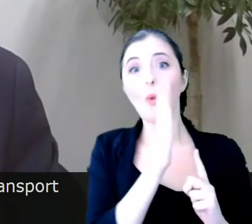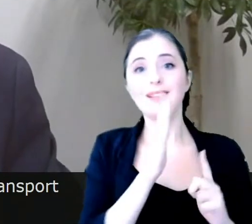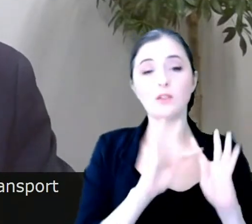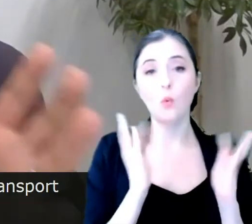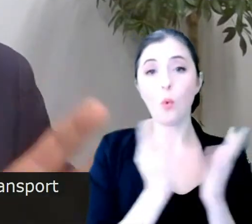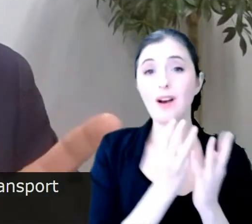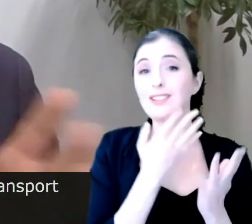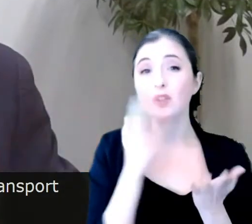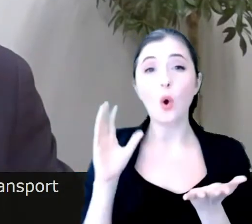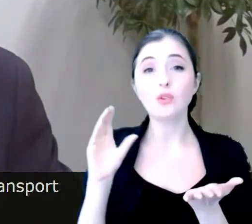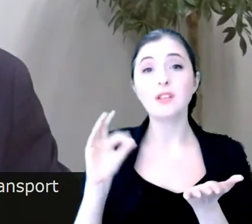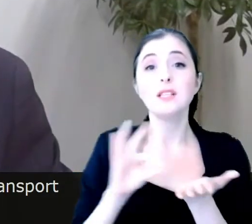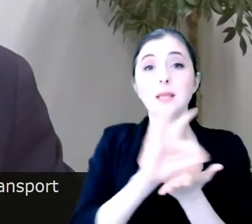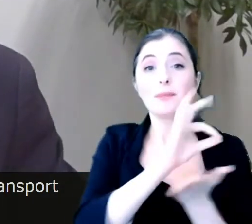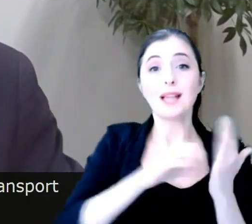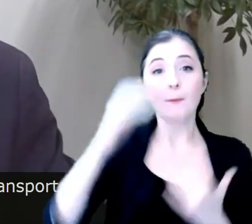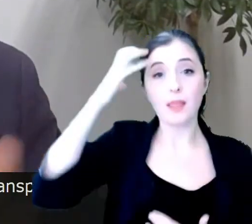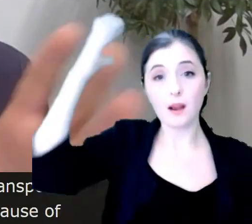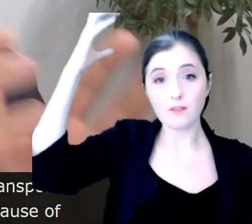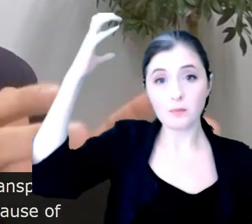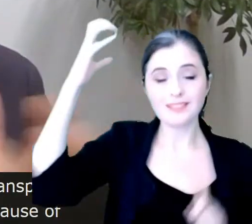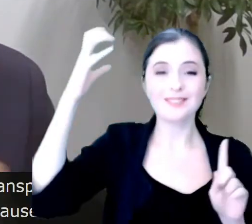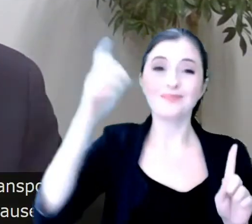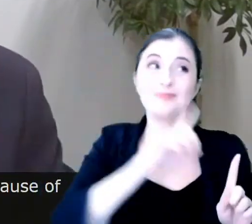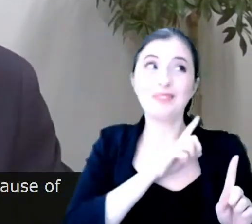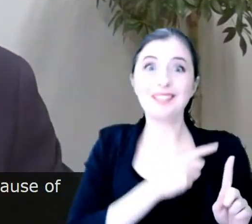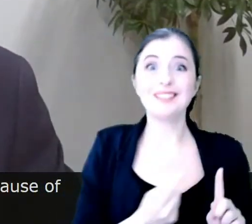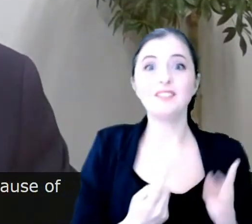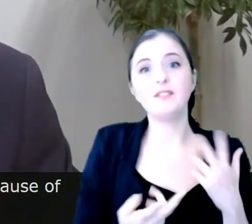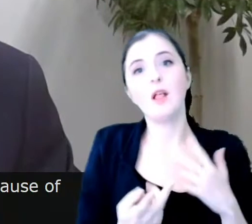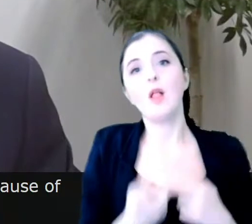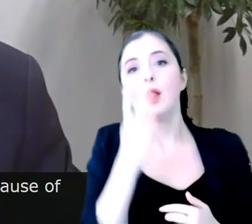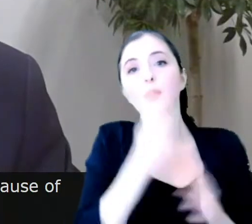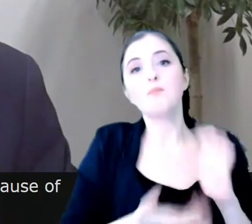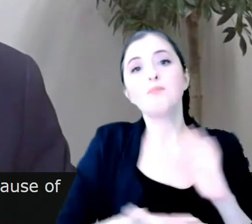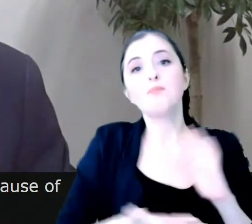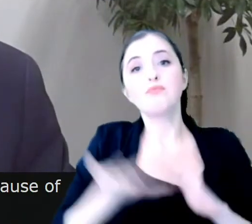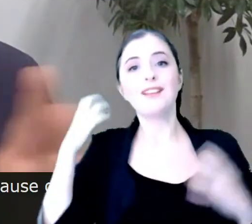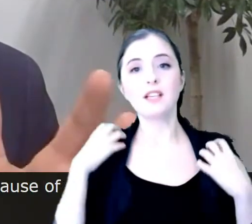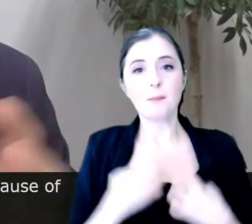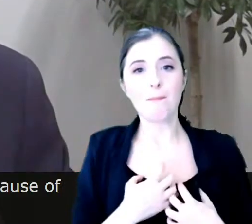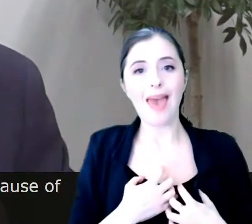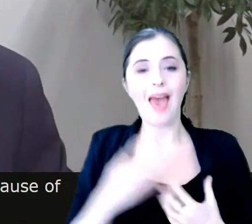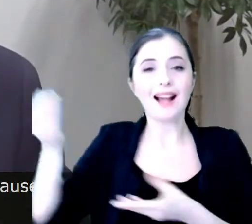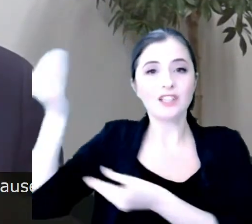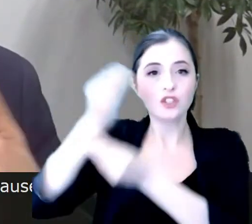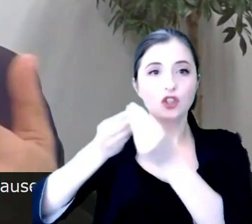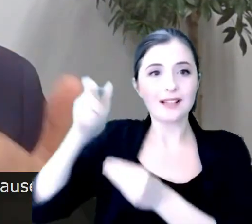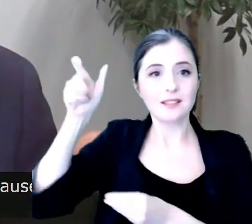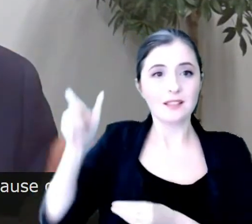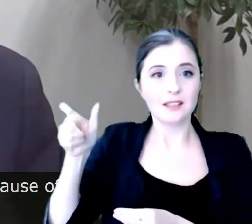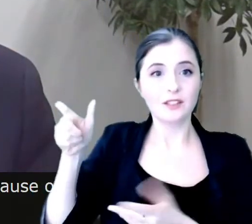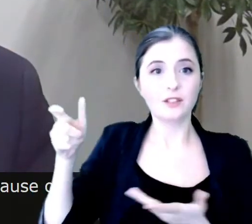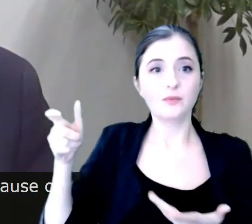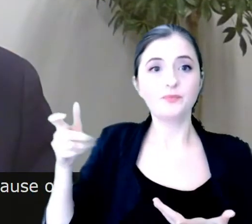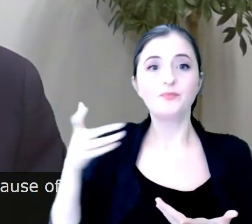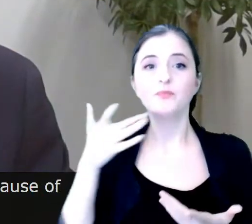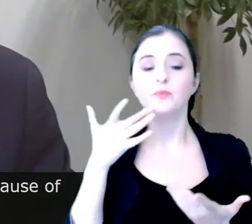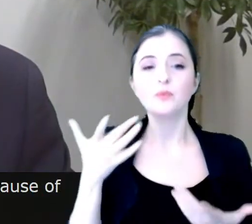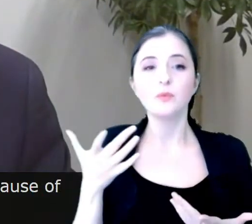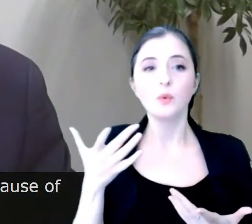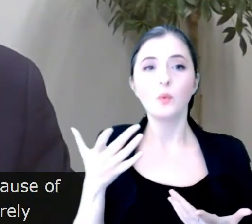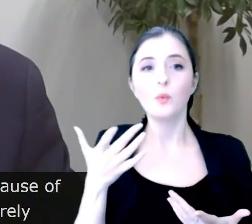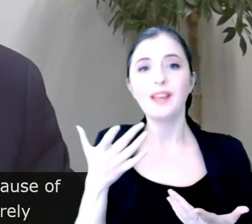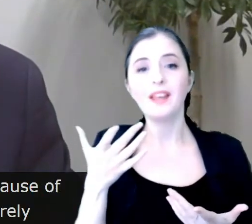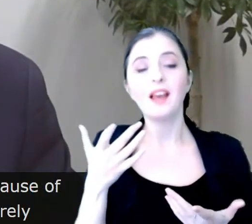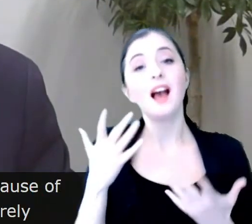reached between the previous mayor and the previous chancellor, we have to rely hugely on fares from passengers to